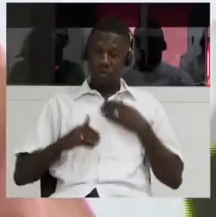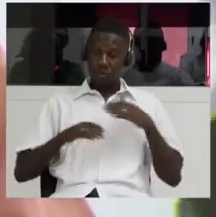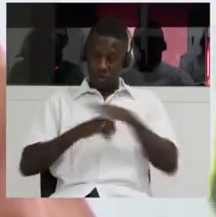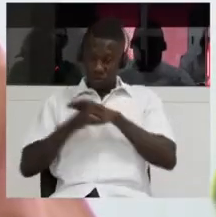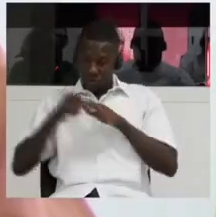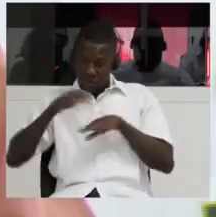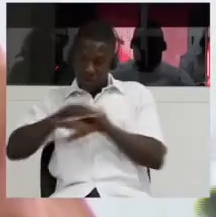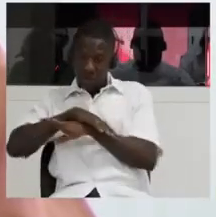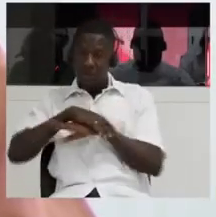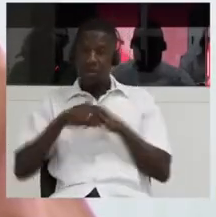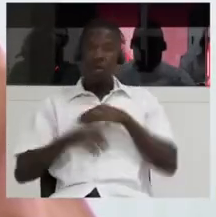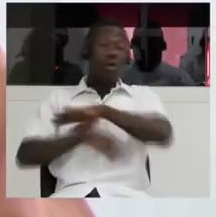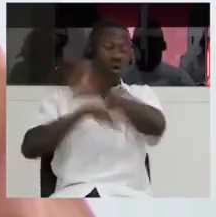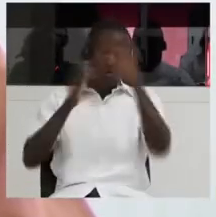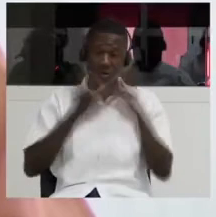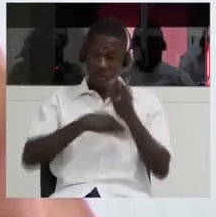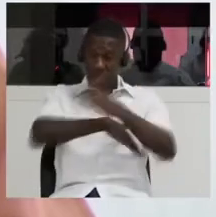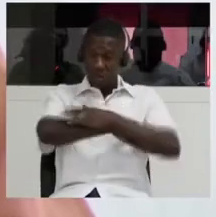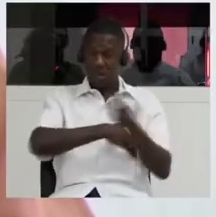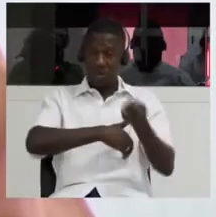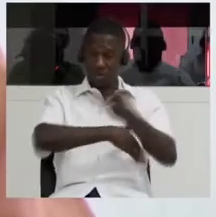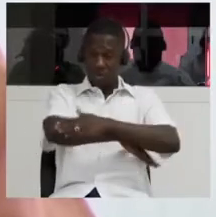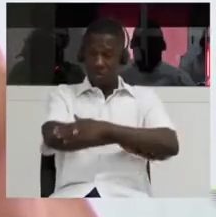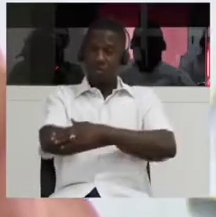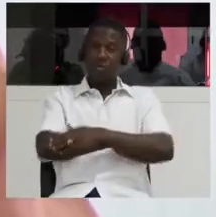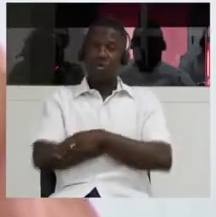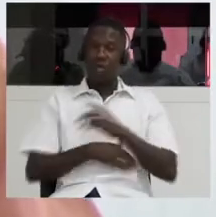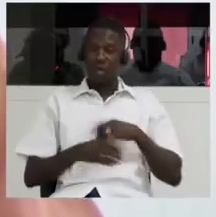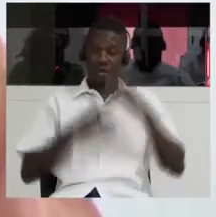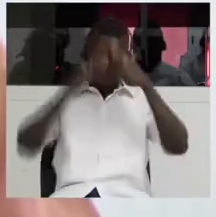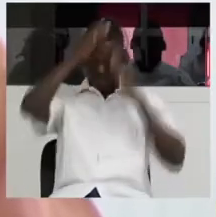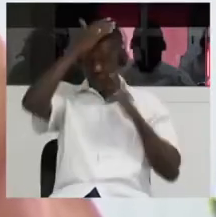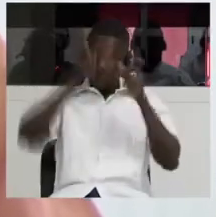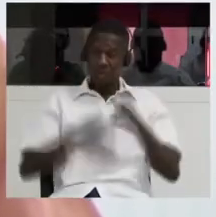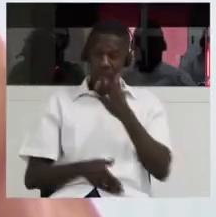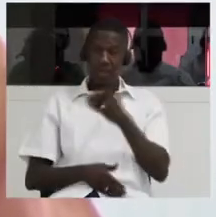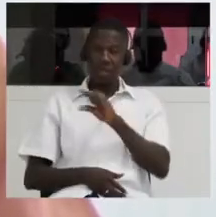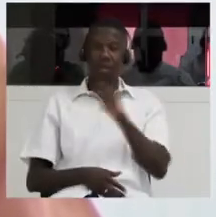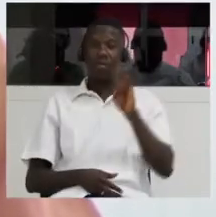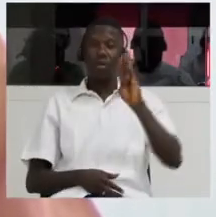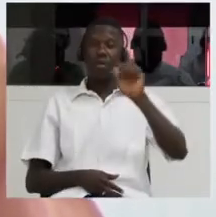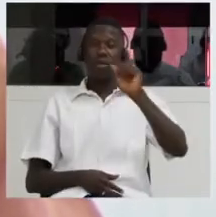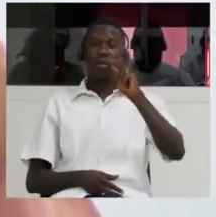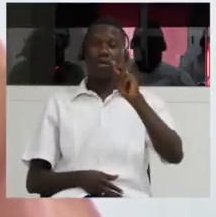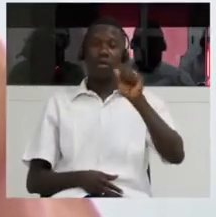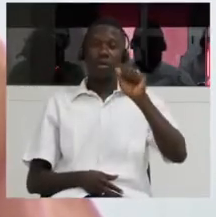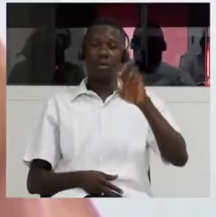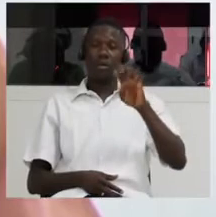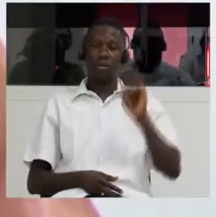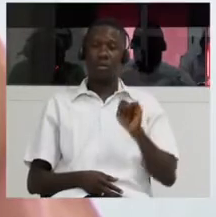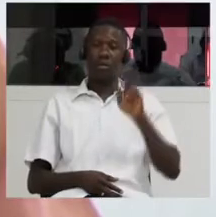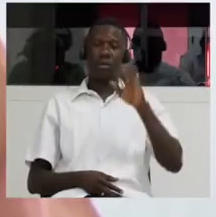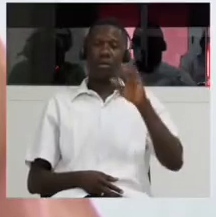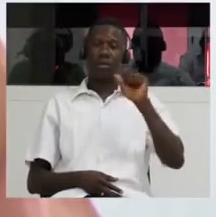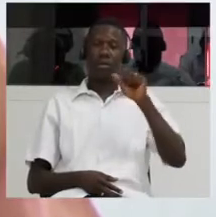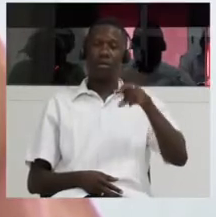Then a soldier, I think then he was a staff sergeant, Bakari Kamara, he came out and asked us what our